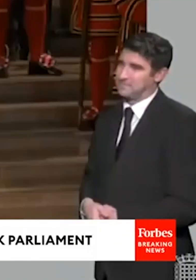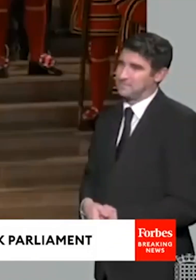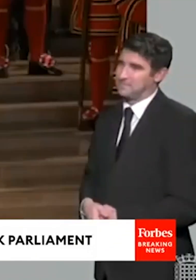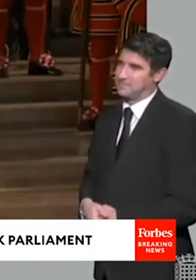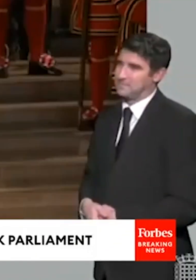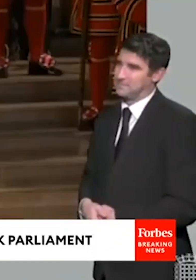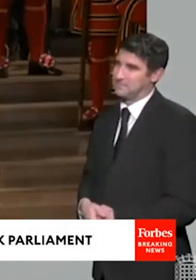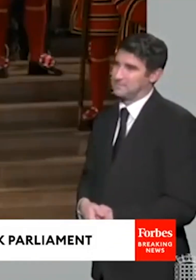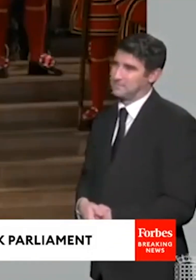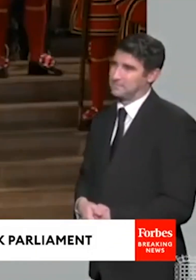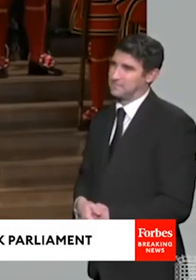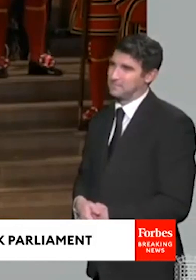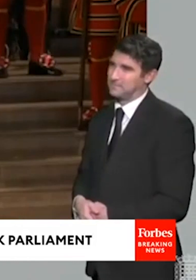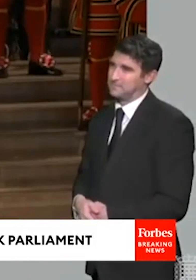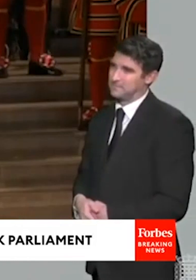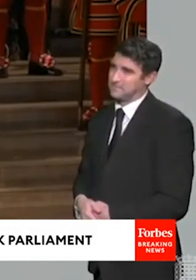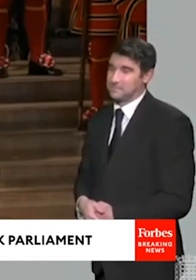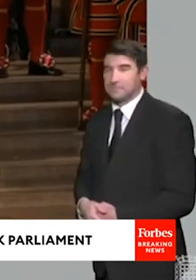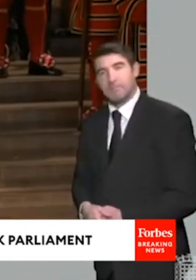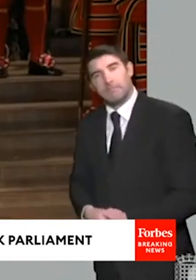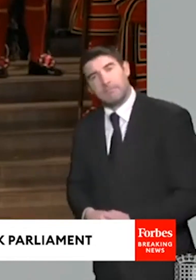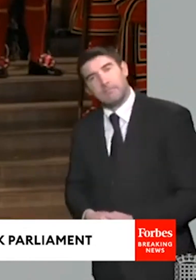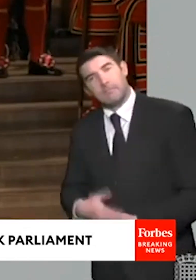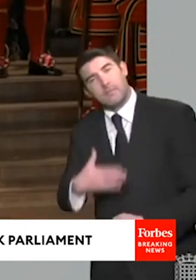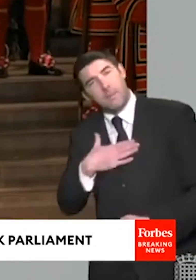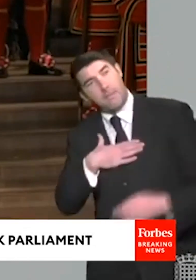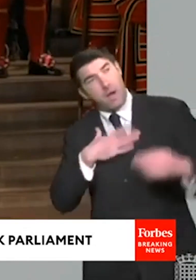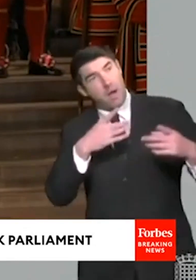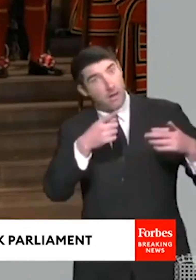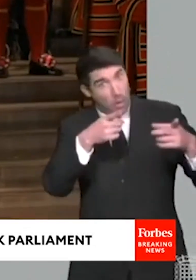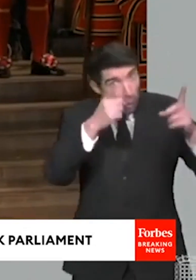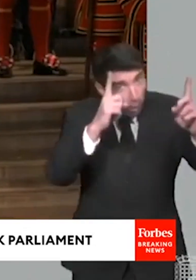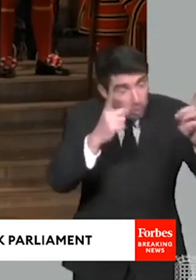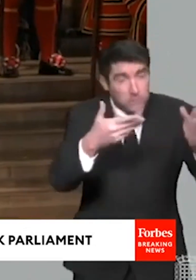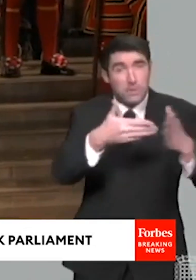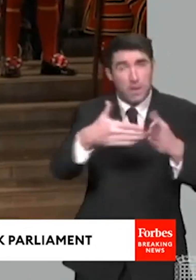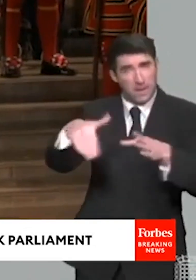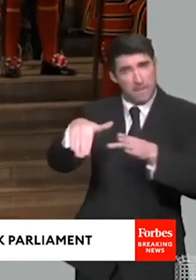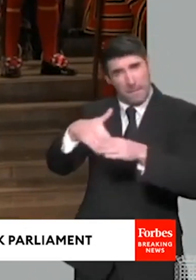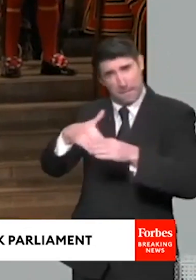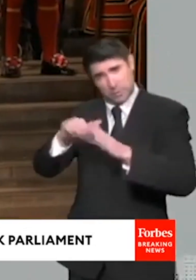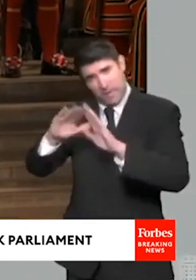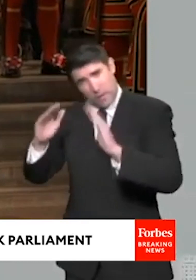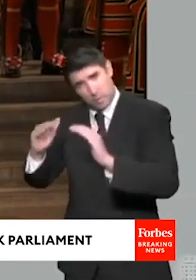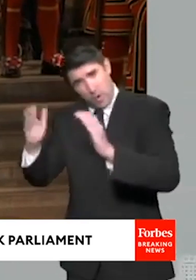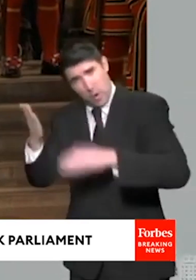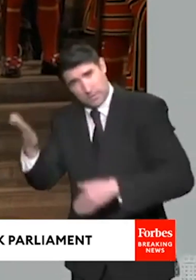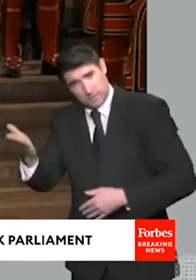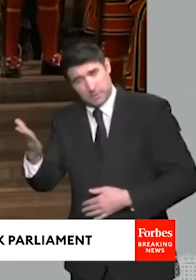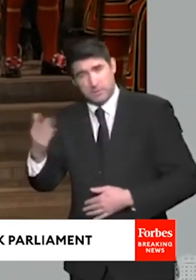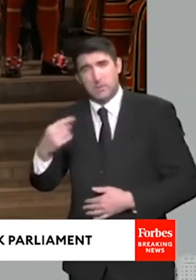My lords and members of the House of Commons, I am deeply grateful for the addresses